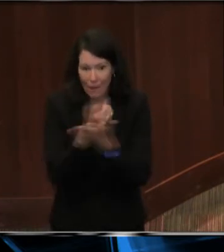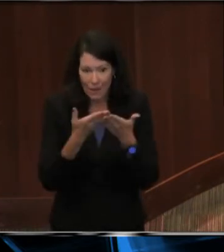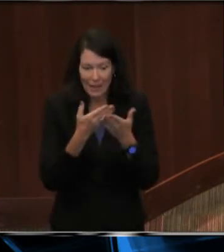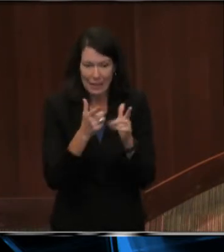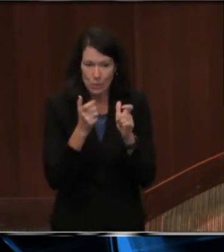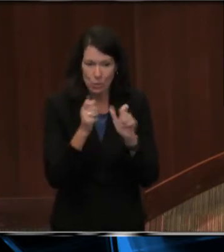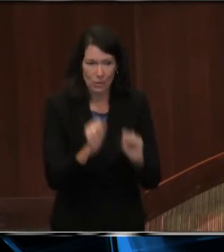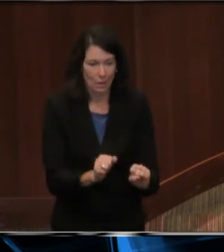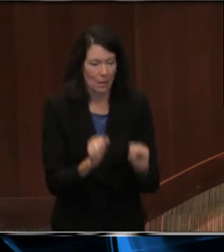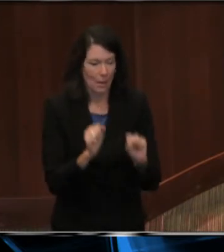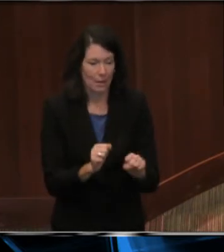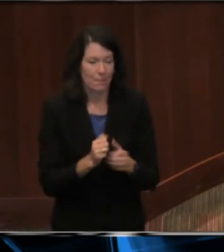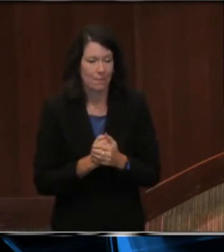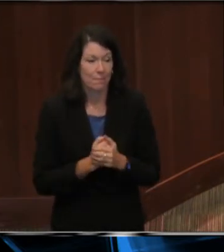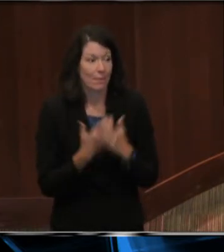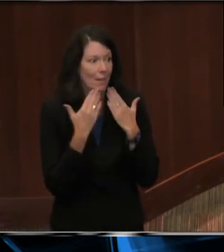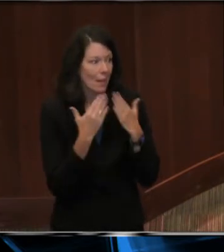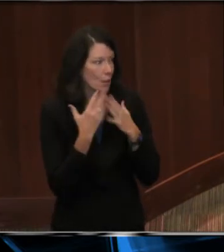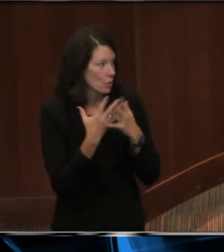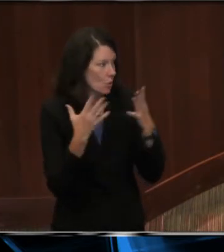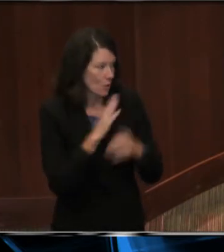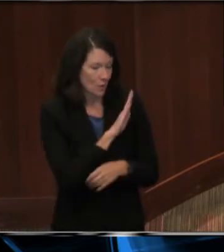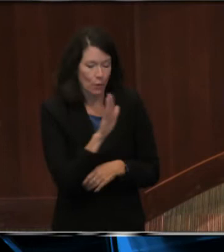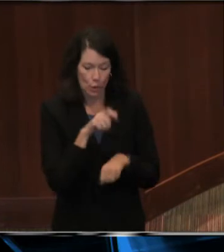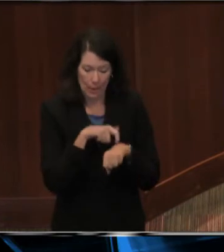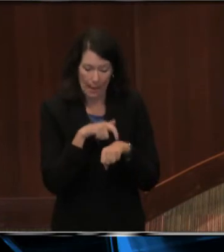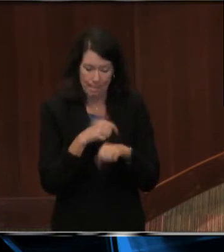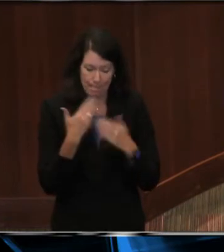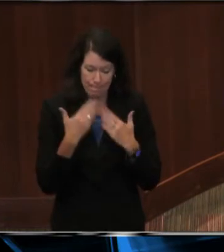as quickly as possible. So thank you so much for your time.